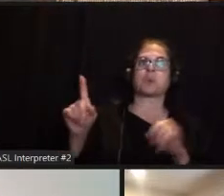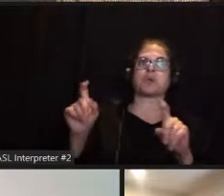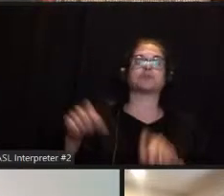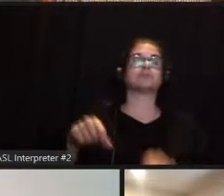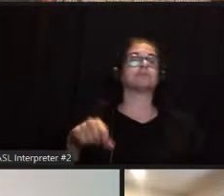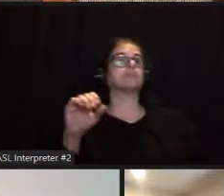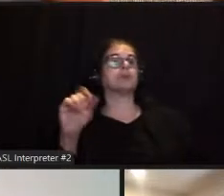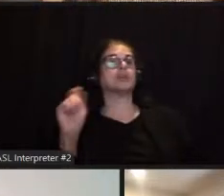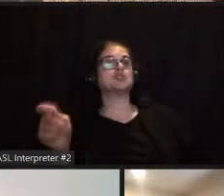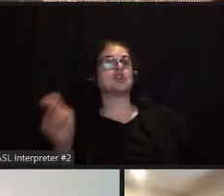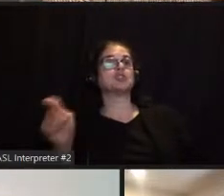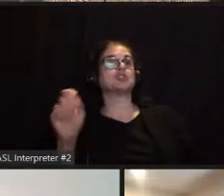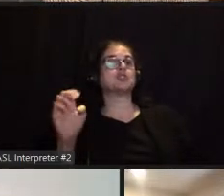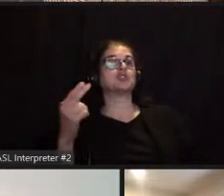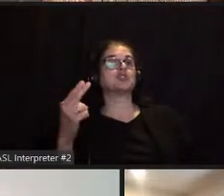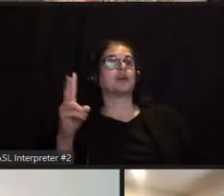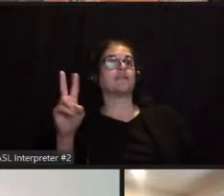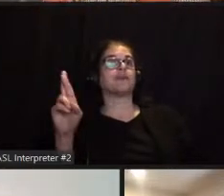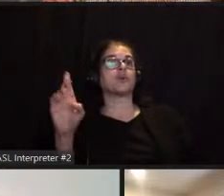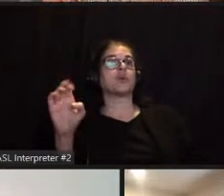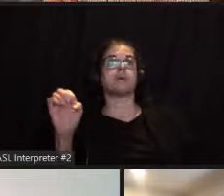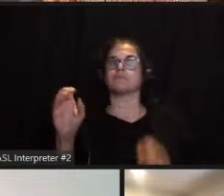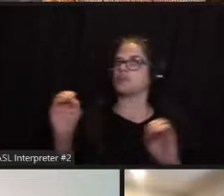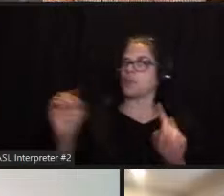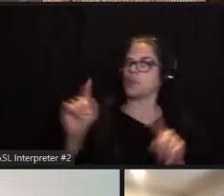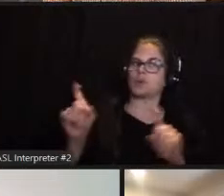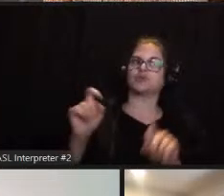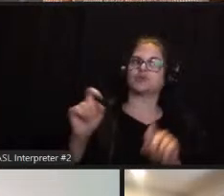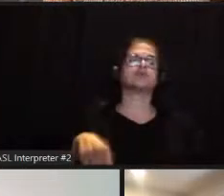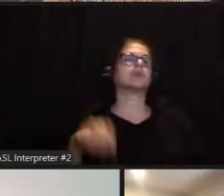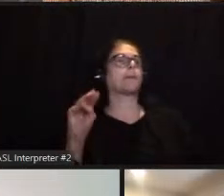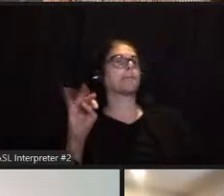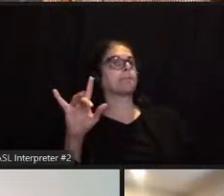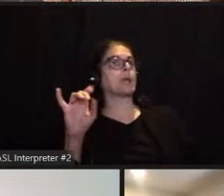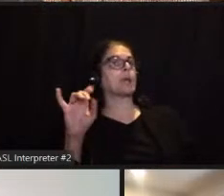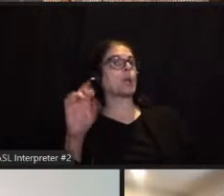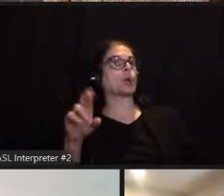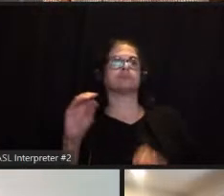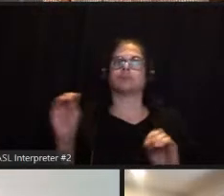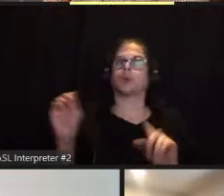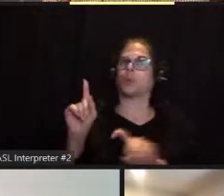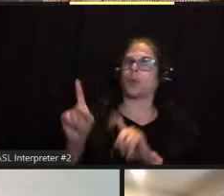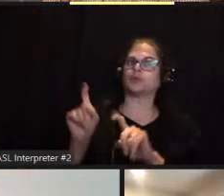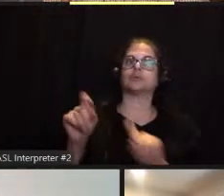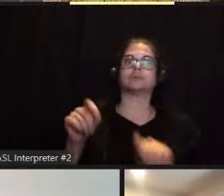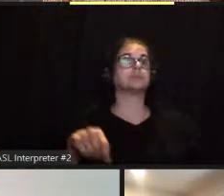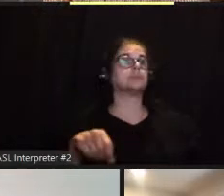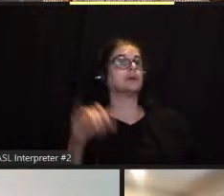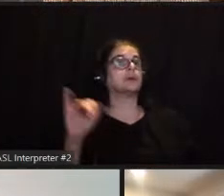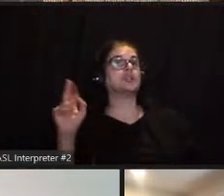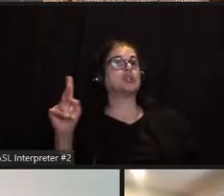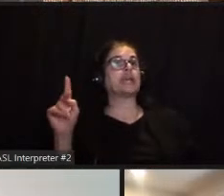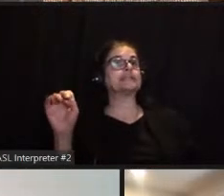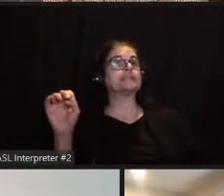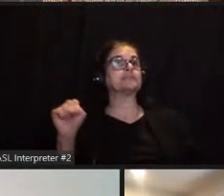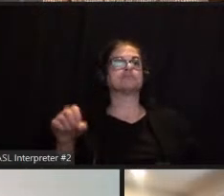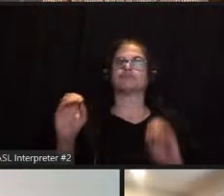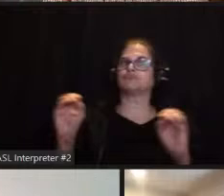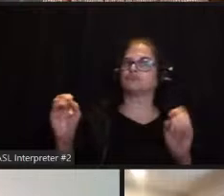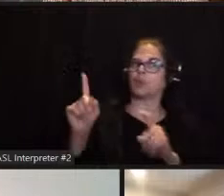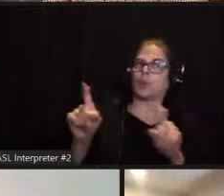Chevrolet? No questions. Reverend Miller? No question. Reverend Jakes? No questions. Director